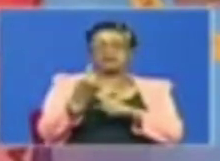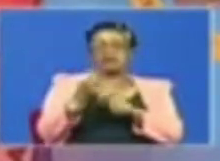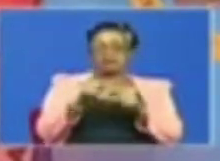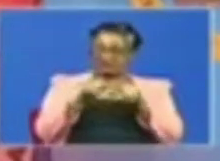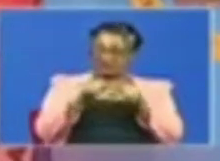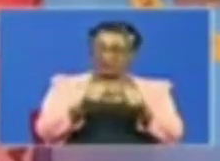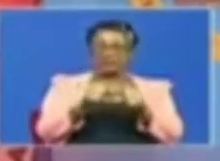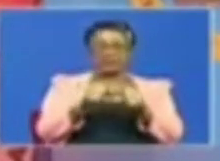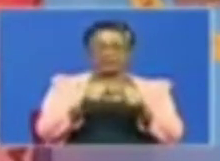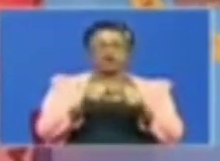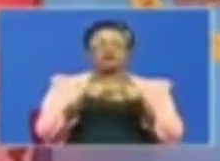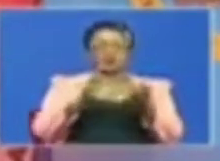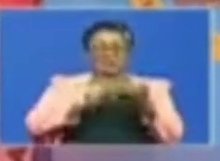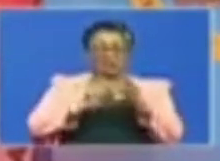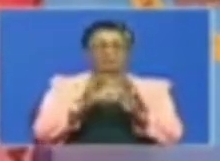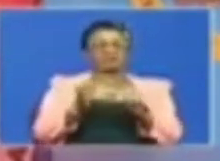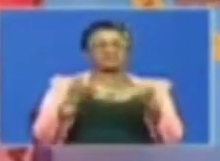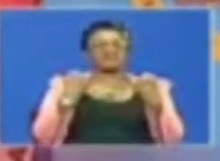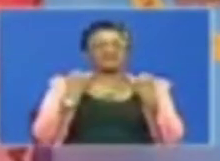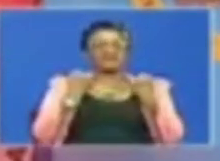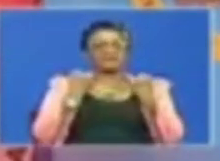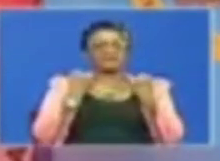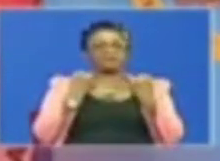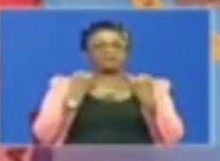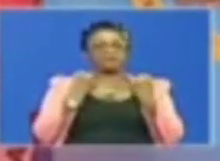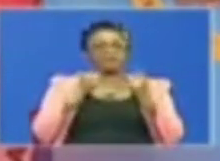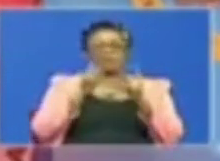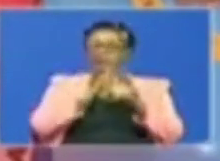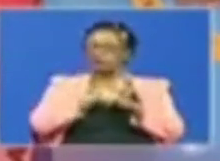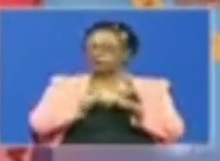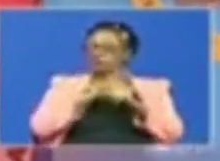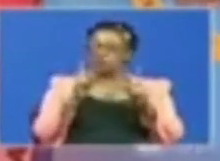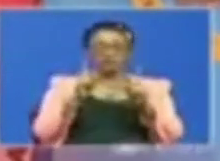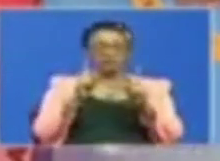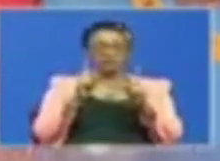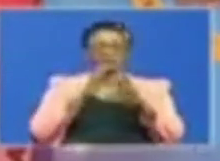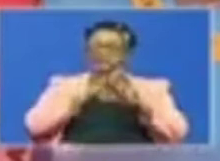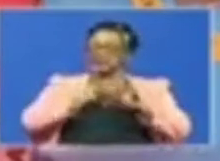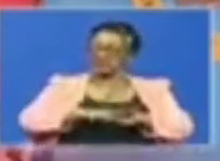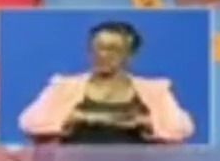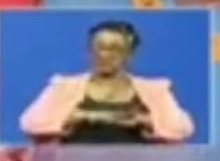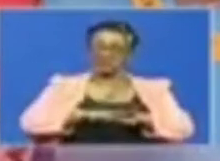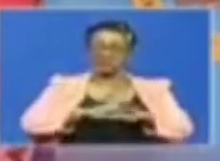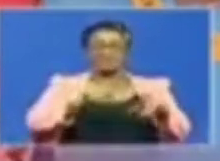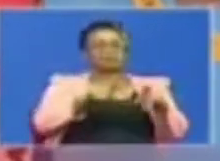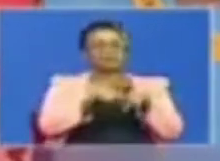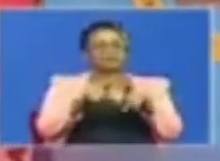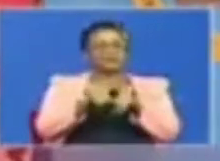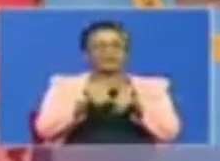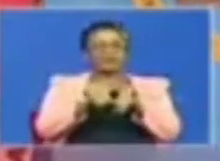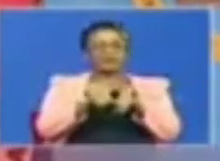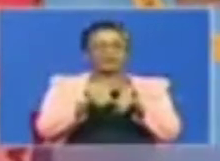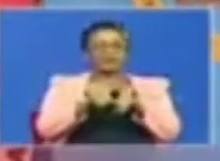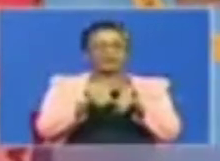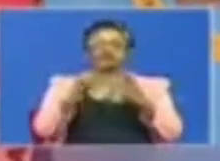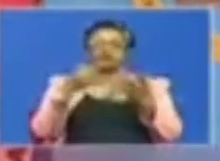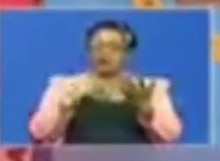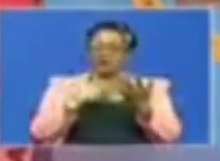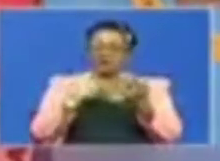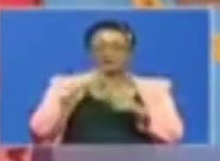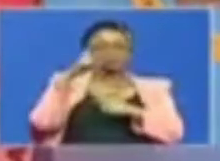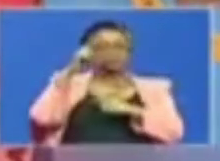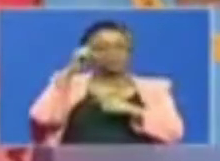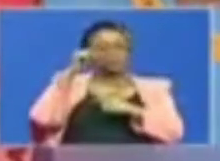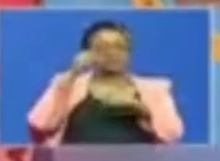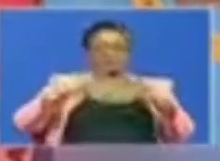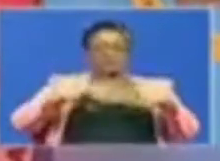be safe. We should not be complacent, and on the contrary, it should stir the Mombasa people to a